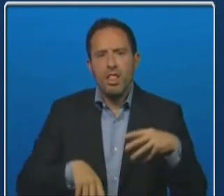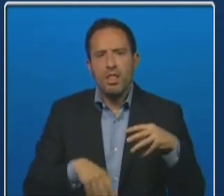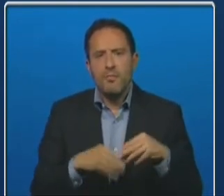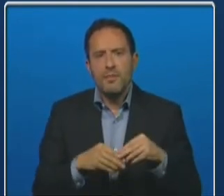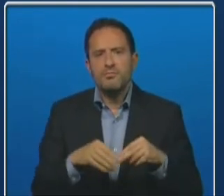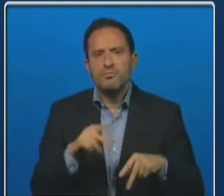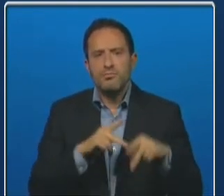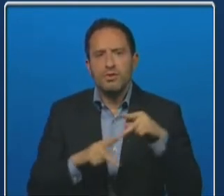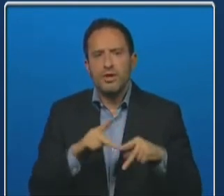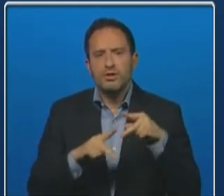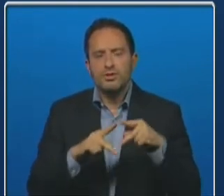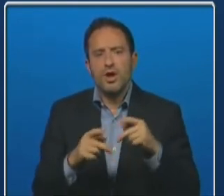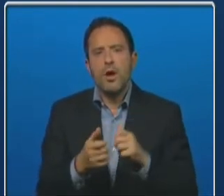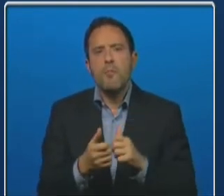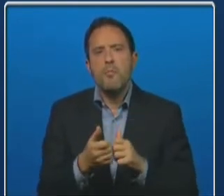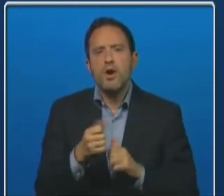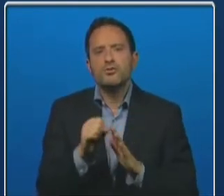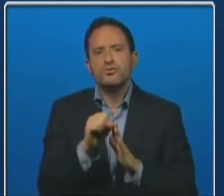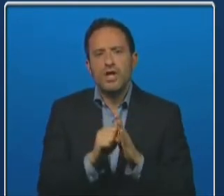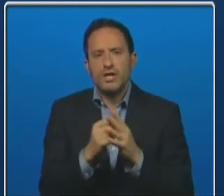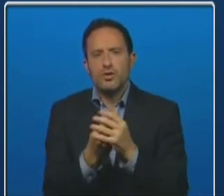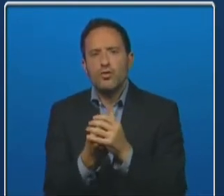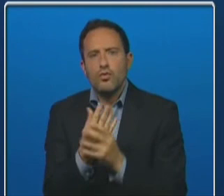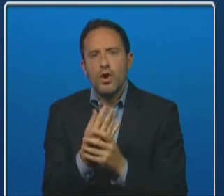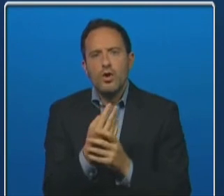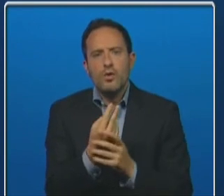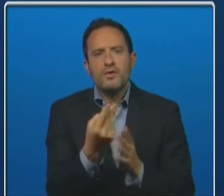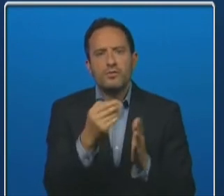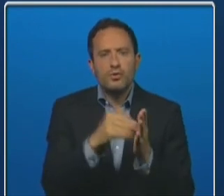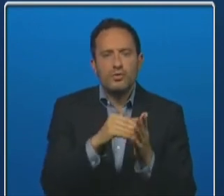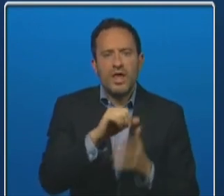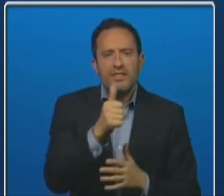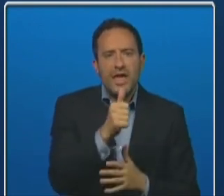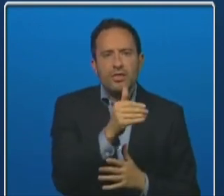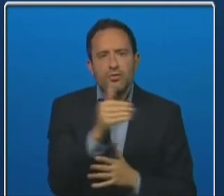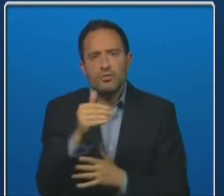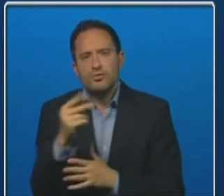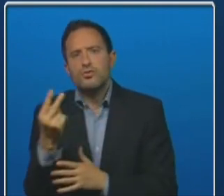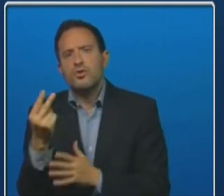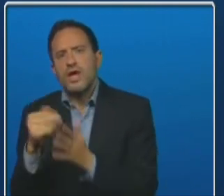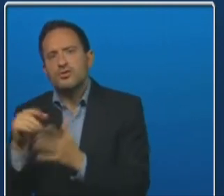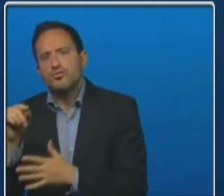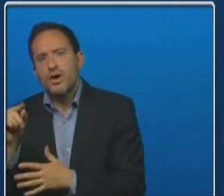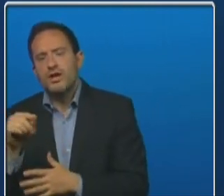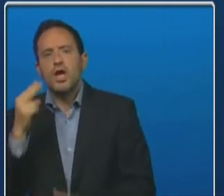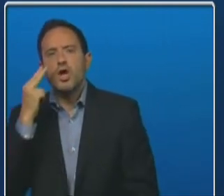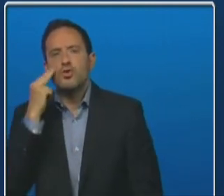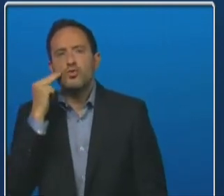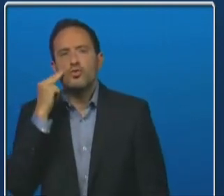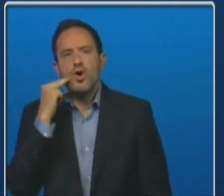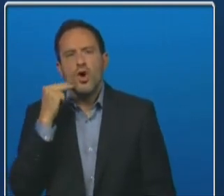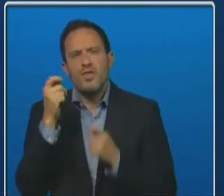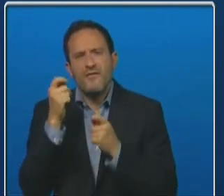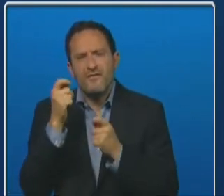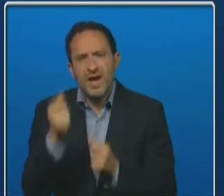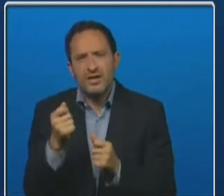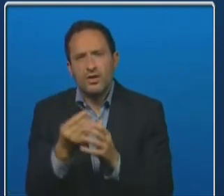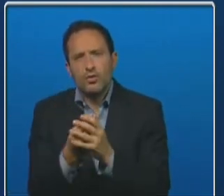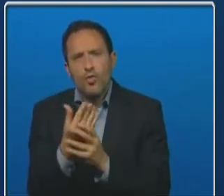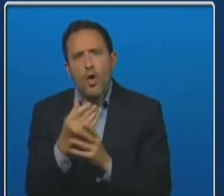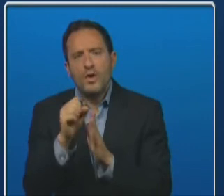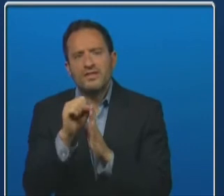The population of most states grew between 2010 and 2020. Utah was the fastest growing state, with an